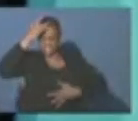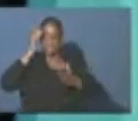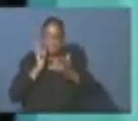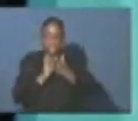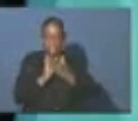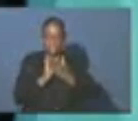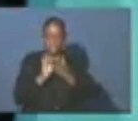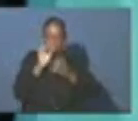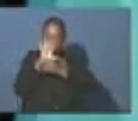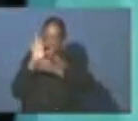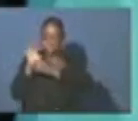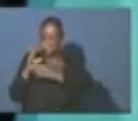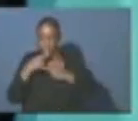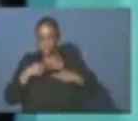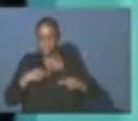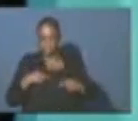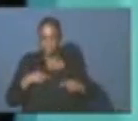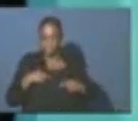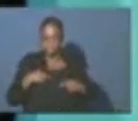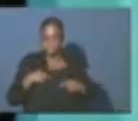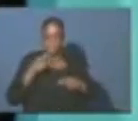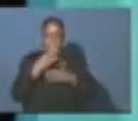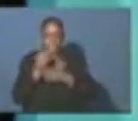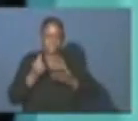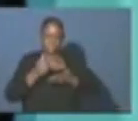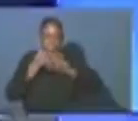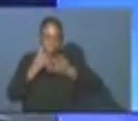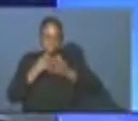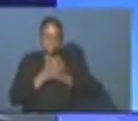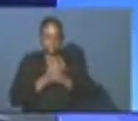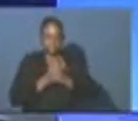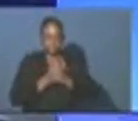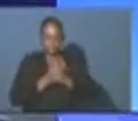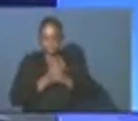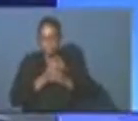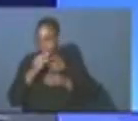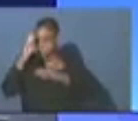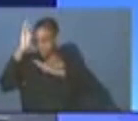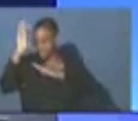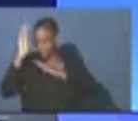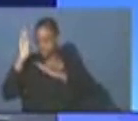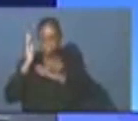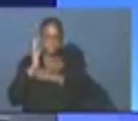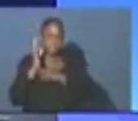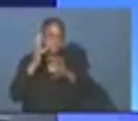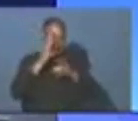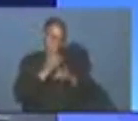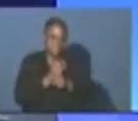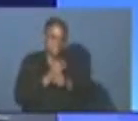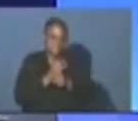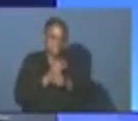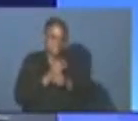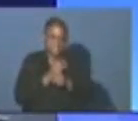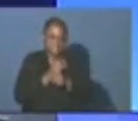impact our health and inevitably our productivity. Now, the Bahamas will also benefit from the EU